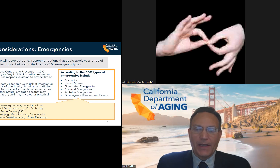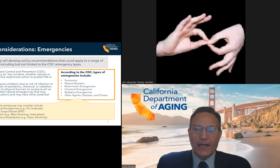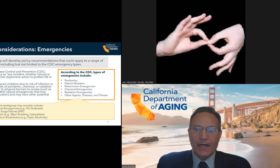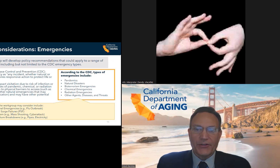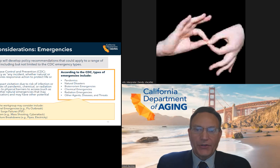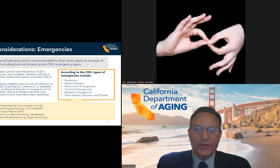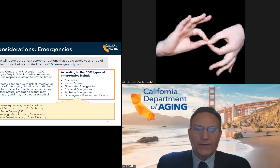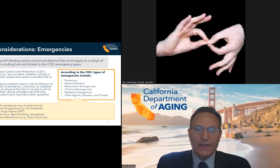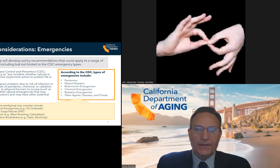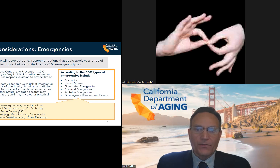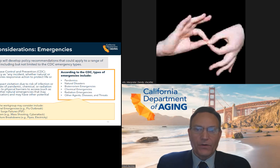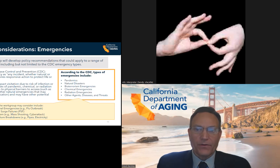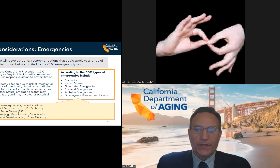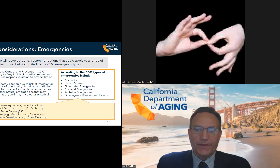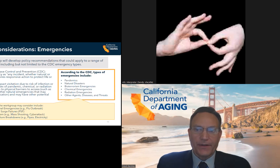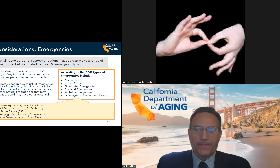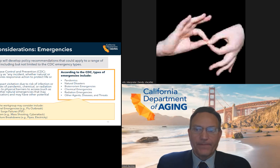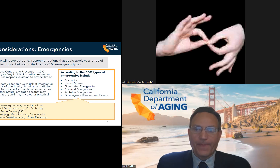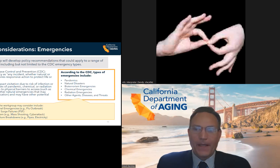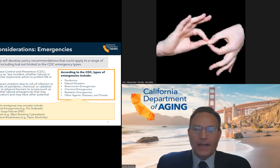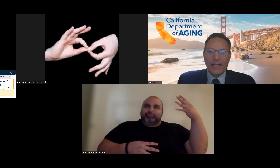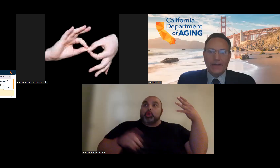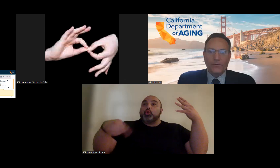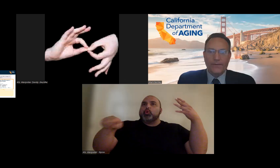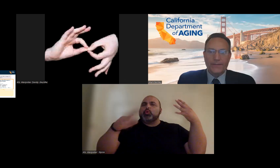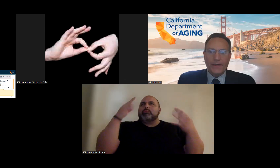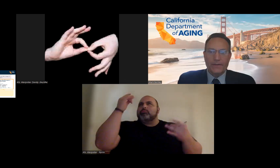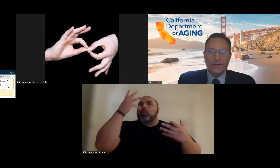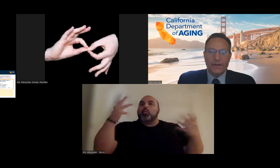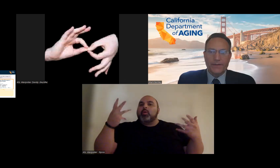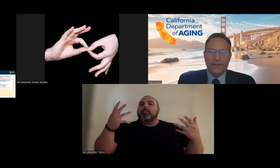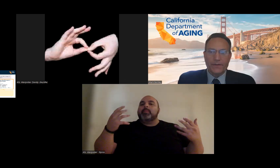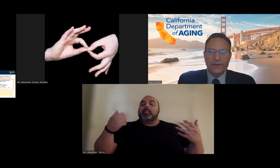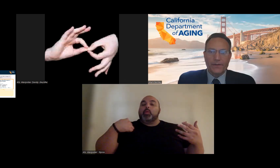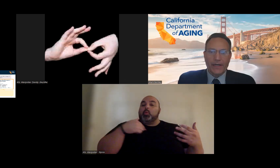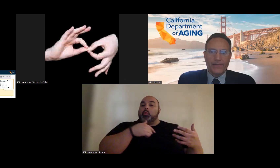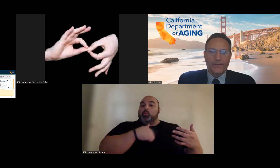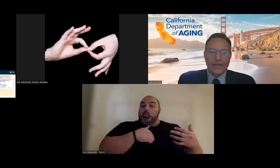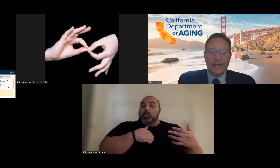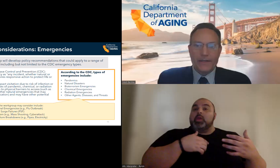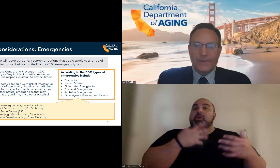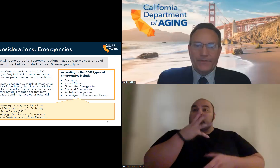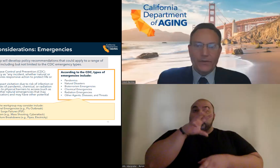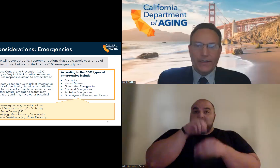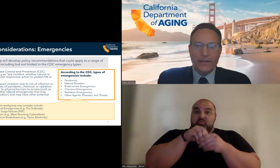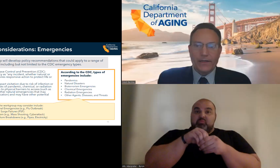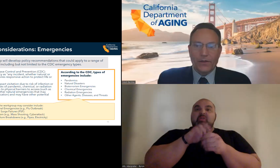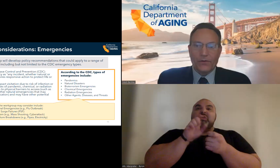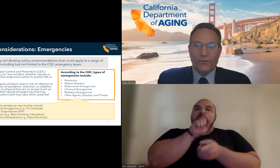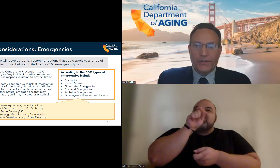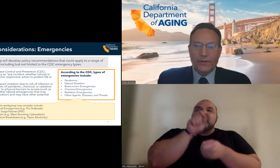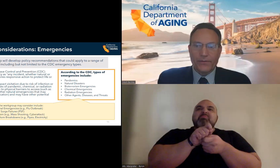should this worker consider? And we've expanded the list also include specifically